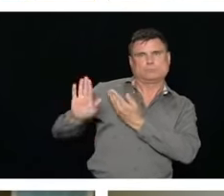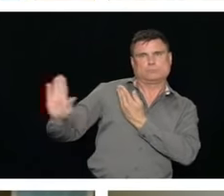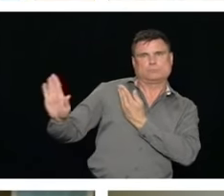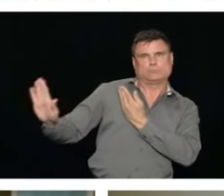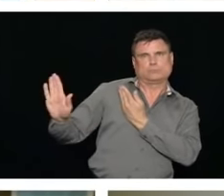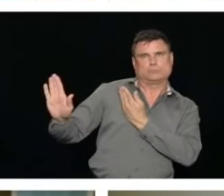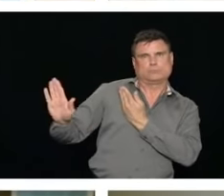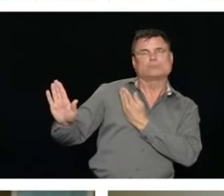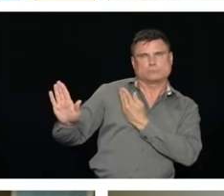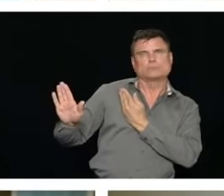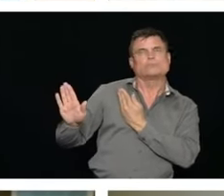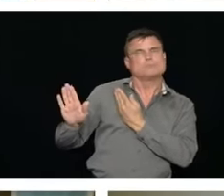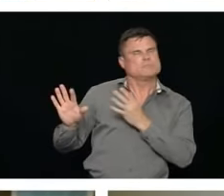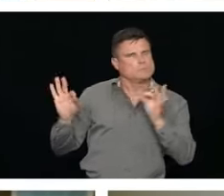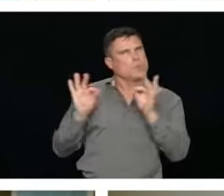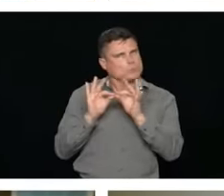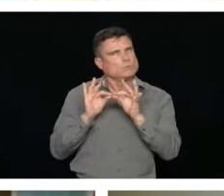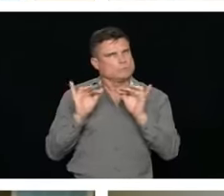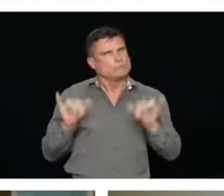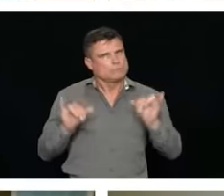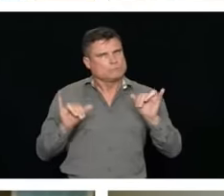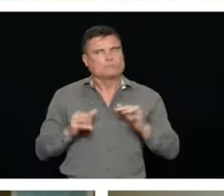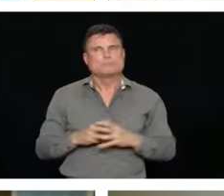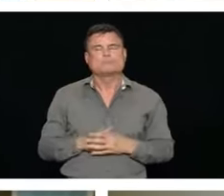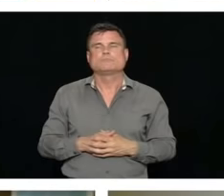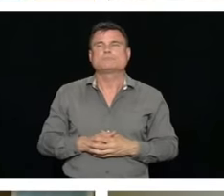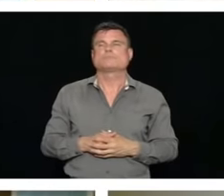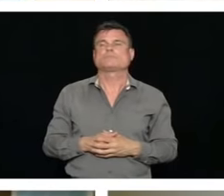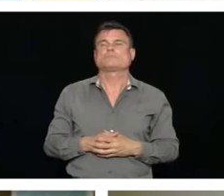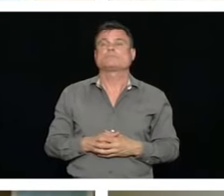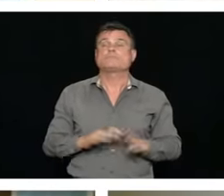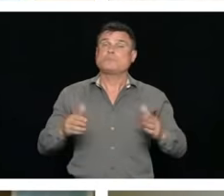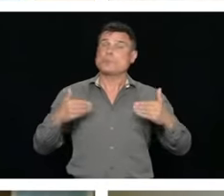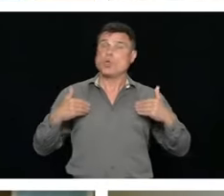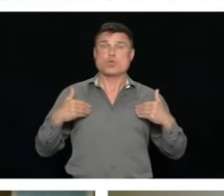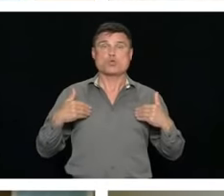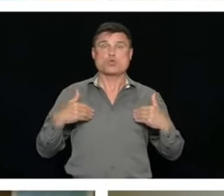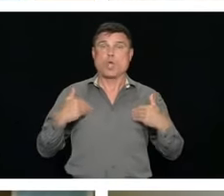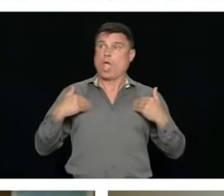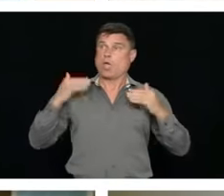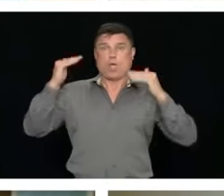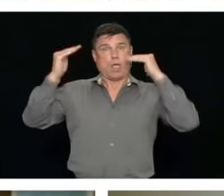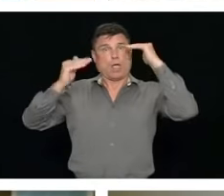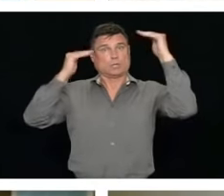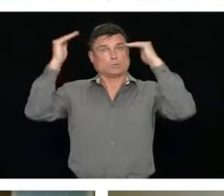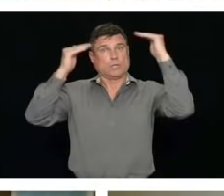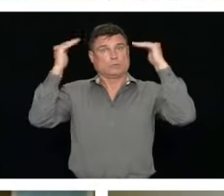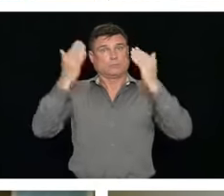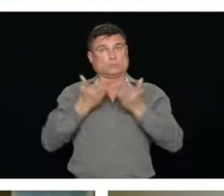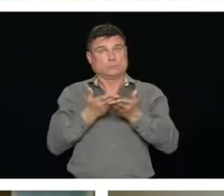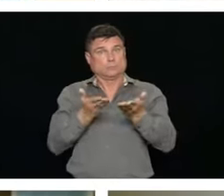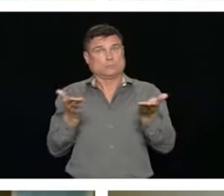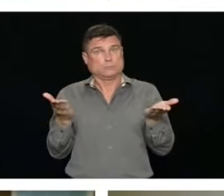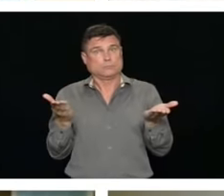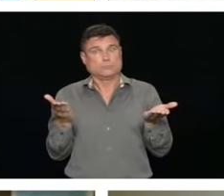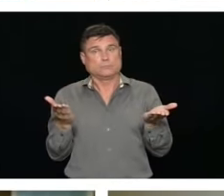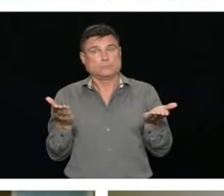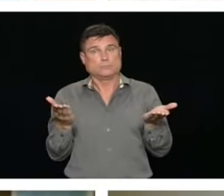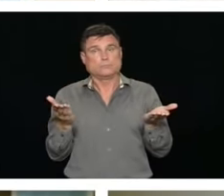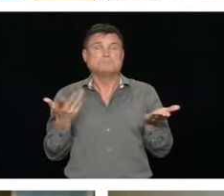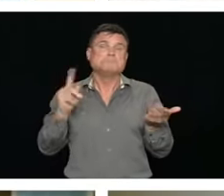that young adults, fortunately, are also reasonably low infection rate, our 12